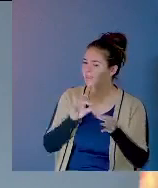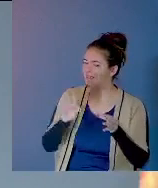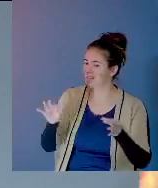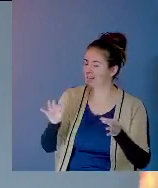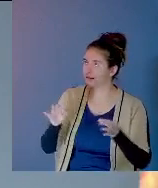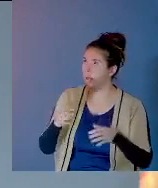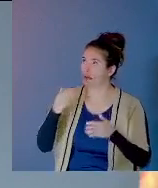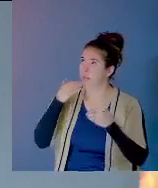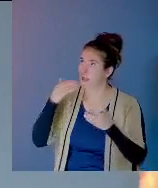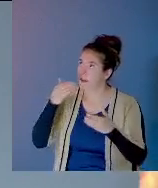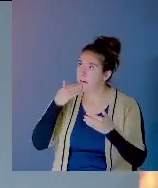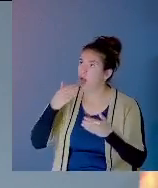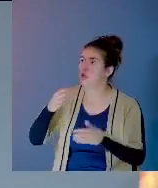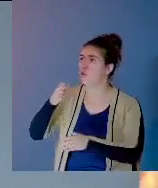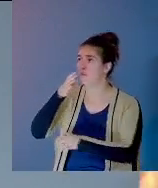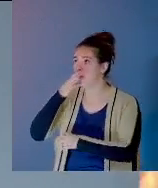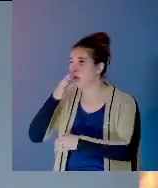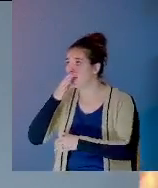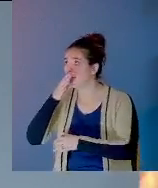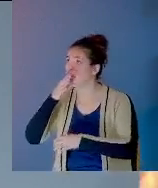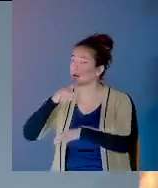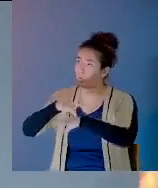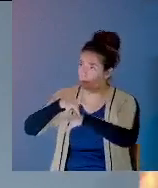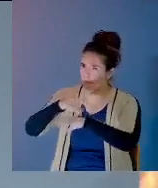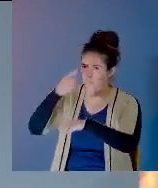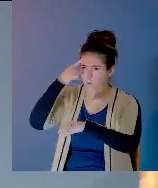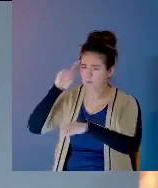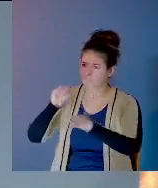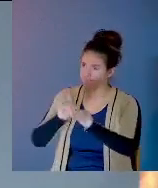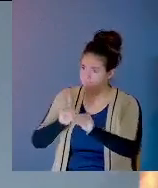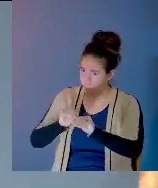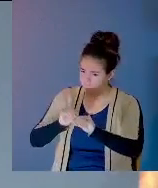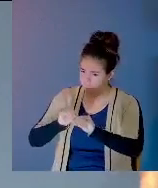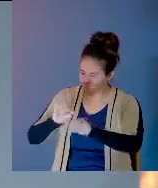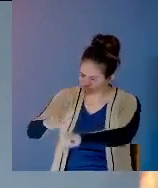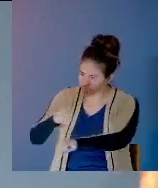and thank you, Father, Son, for